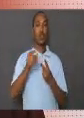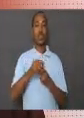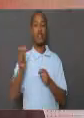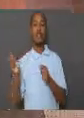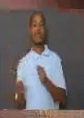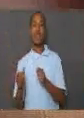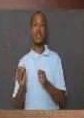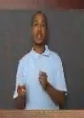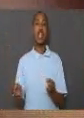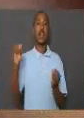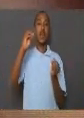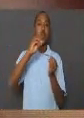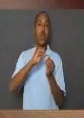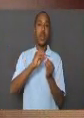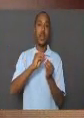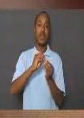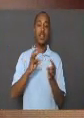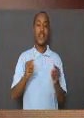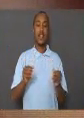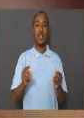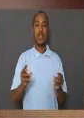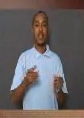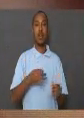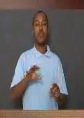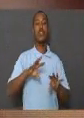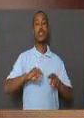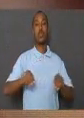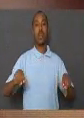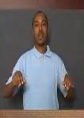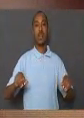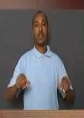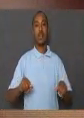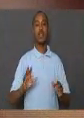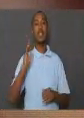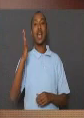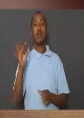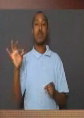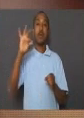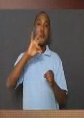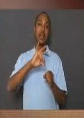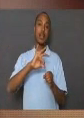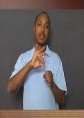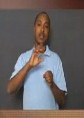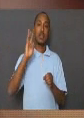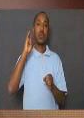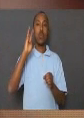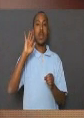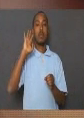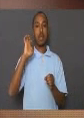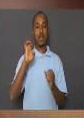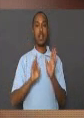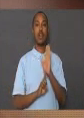fertilizer include the fertility of the soil, the type of plants that will be grown in the